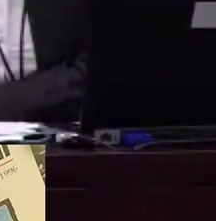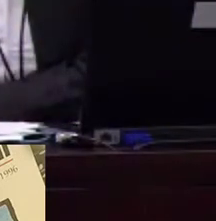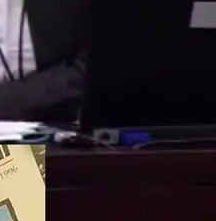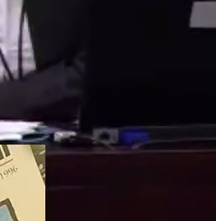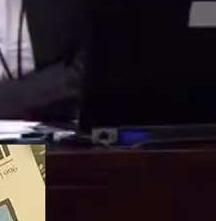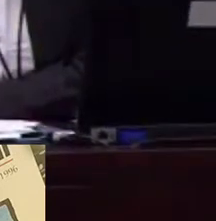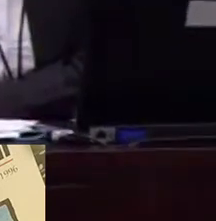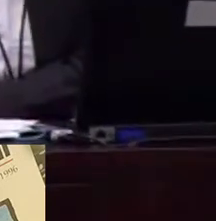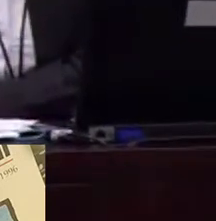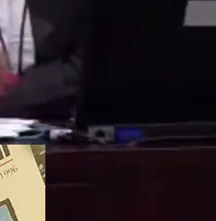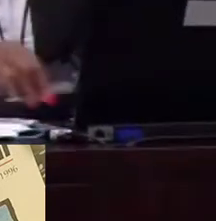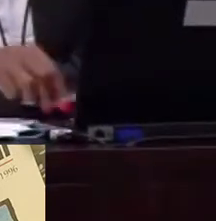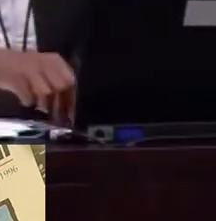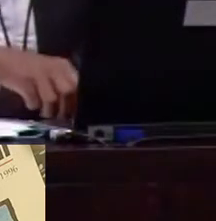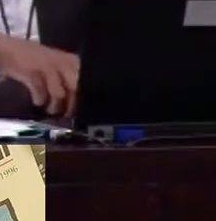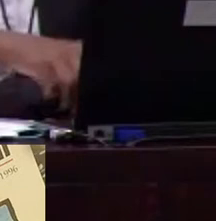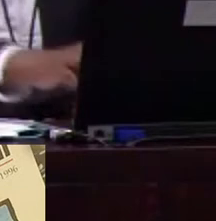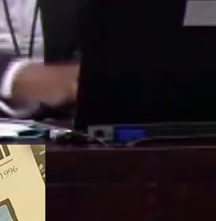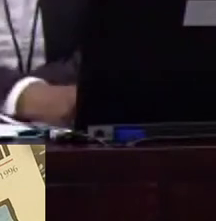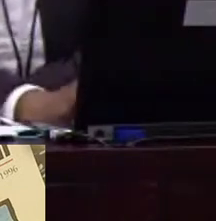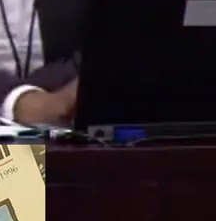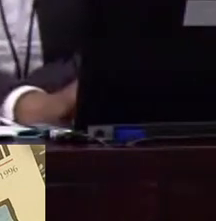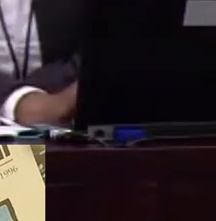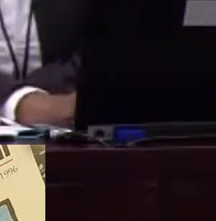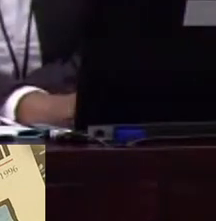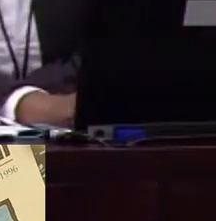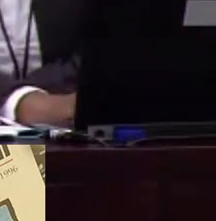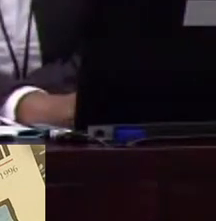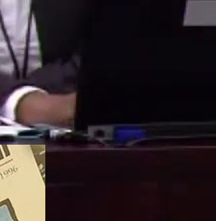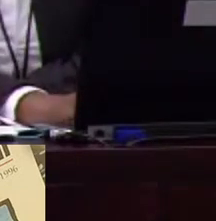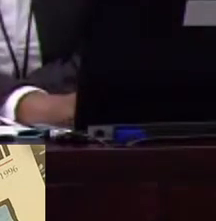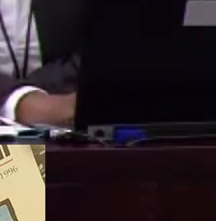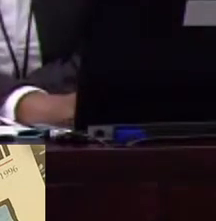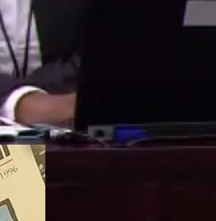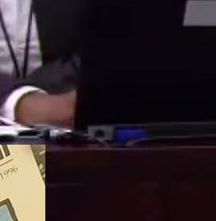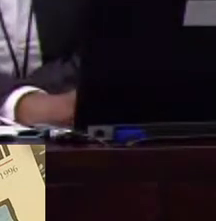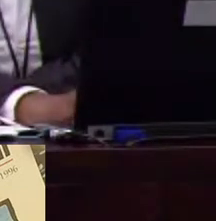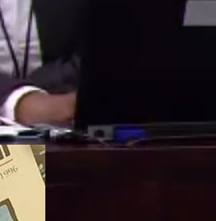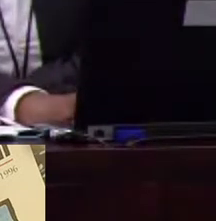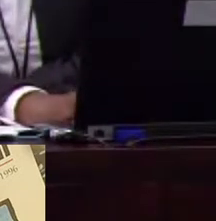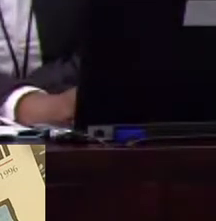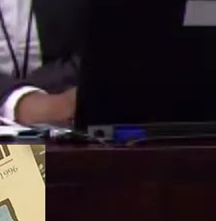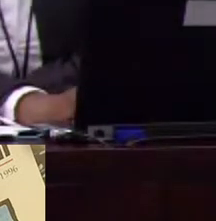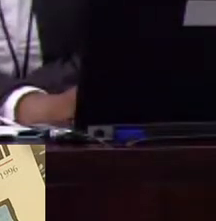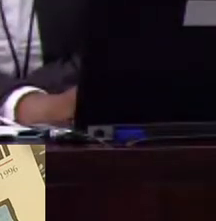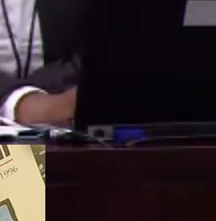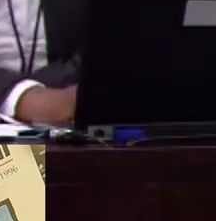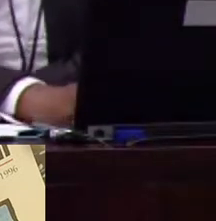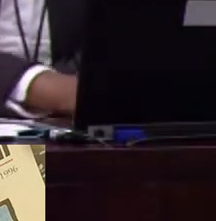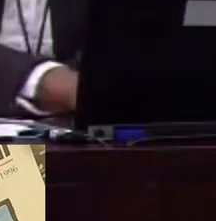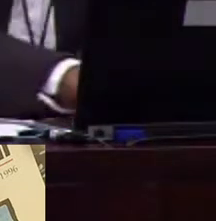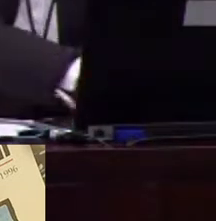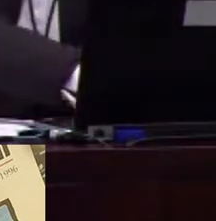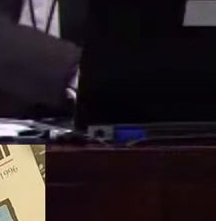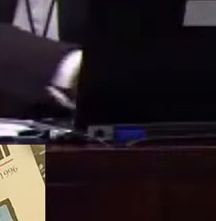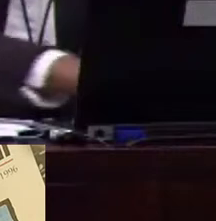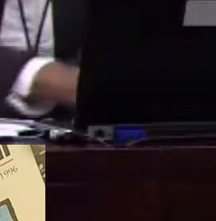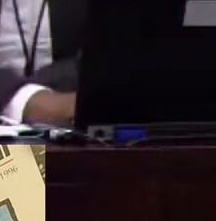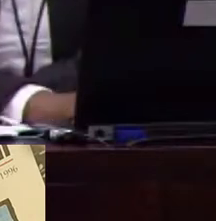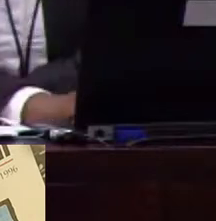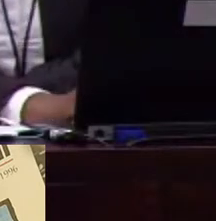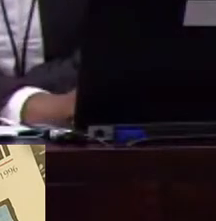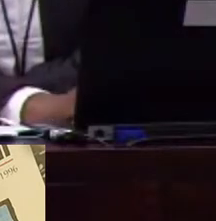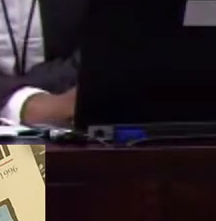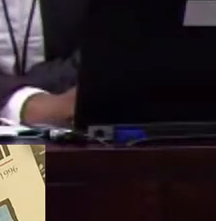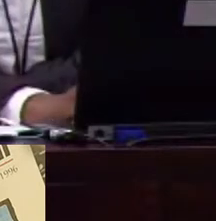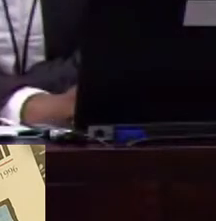ANC is a formidable force a formidable force of Destruction they have destroyed everything